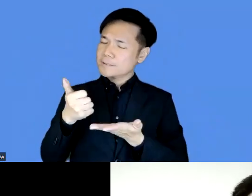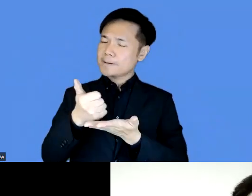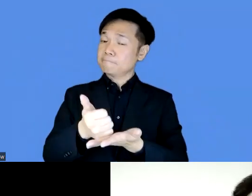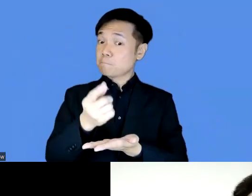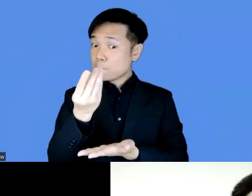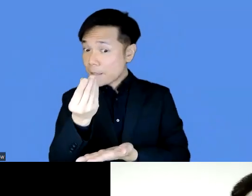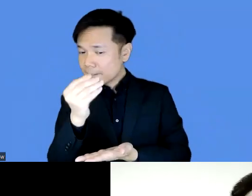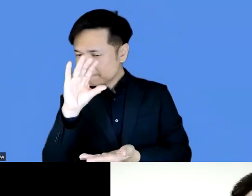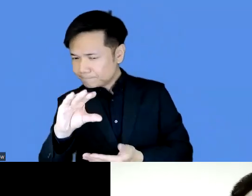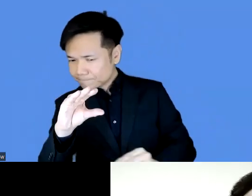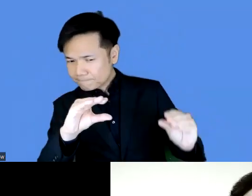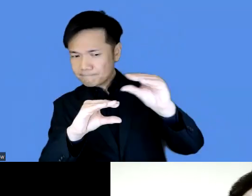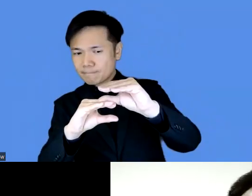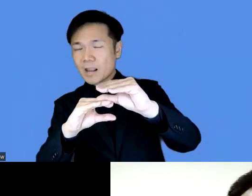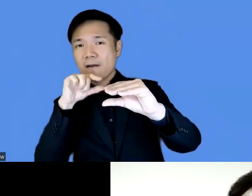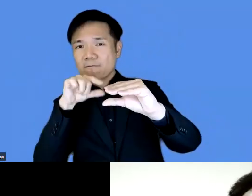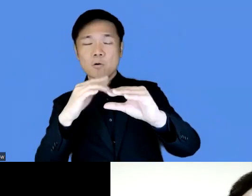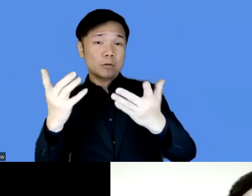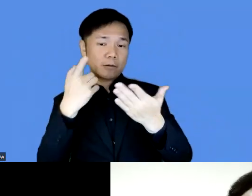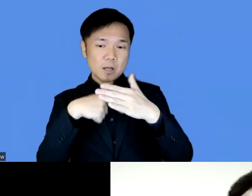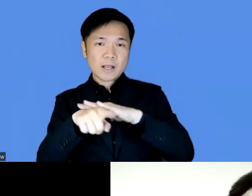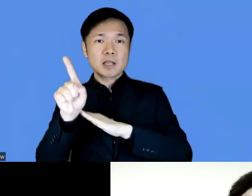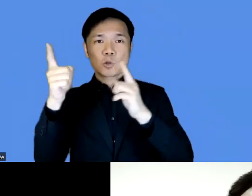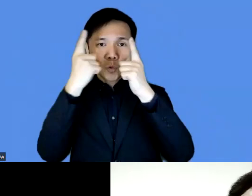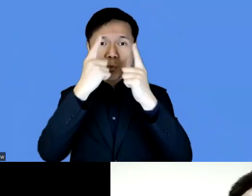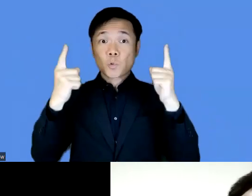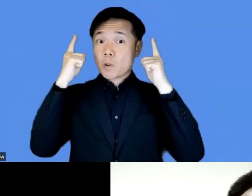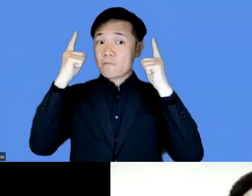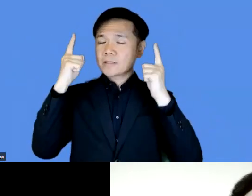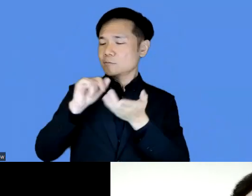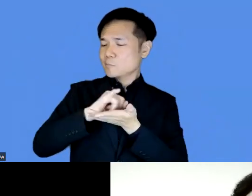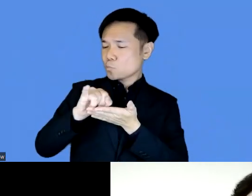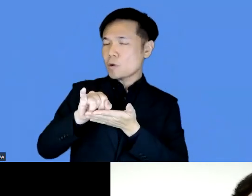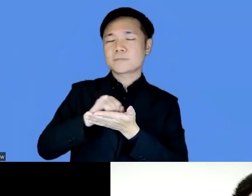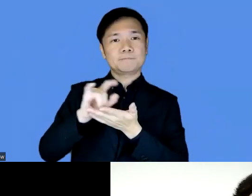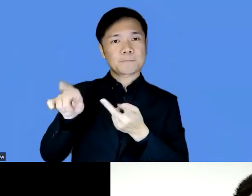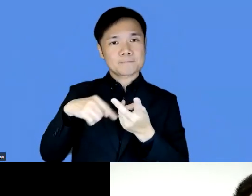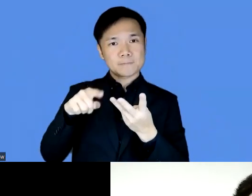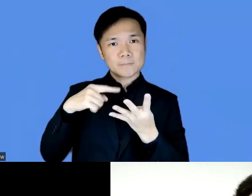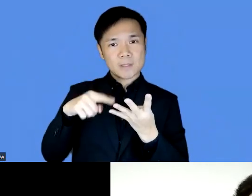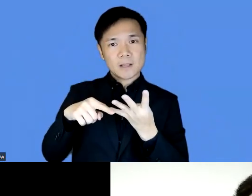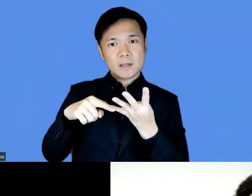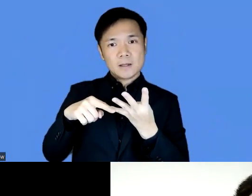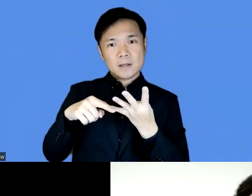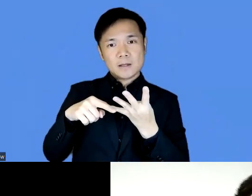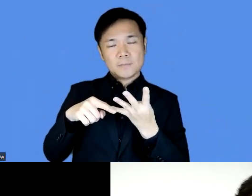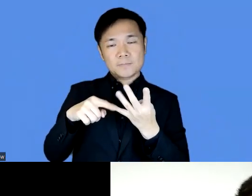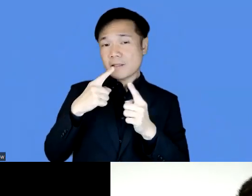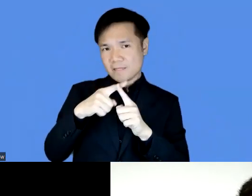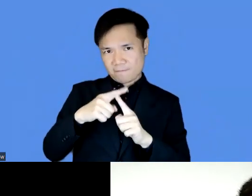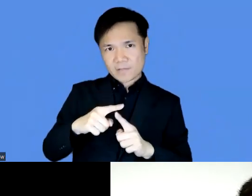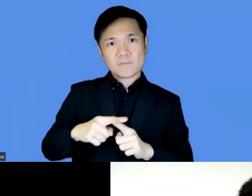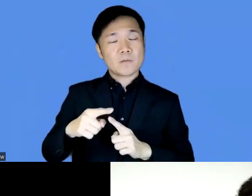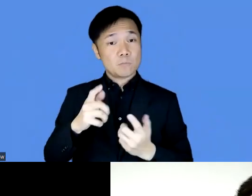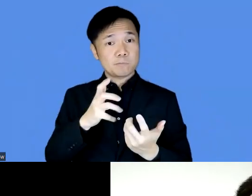and college admission information, endowment, insurance information for both people with disabilities